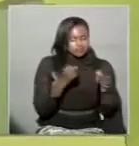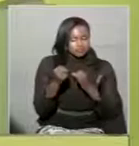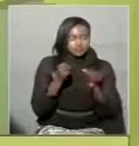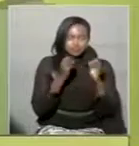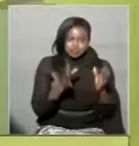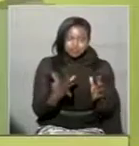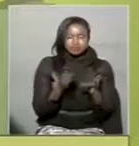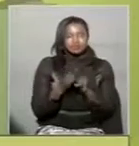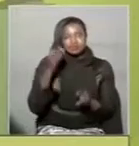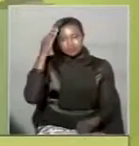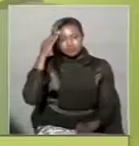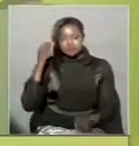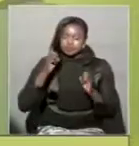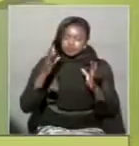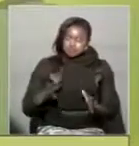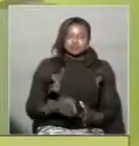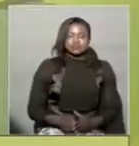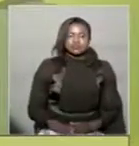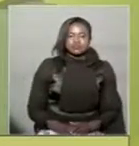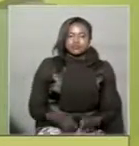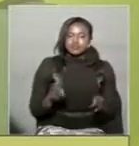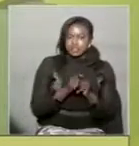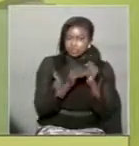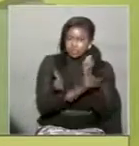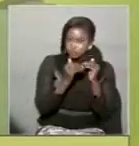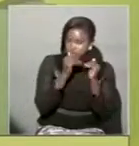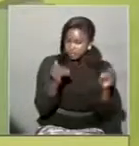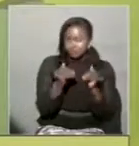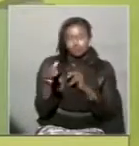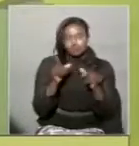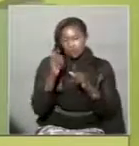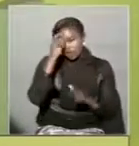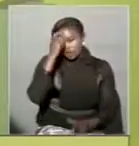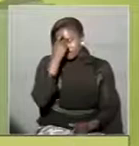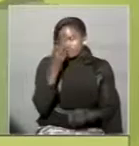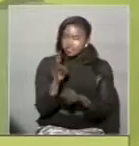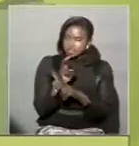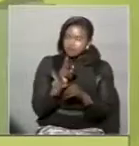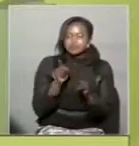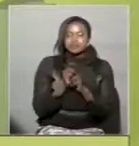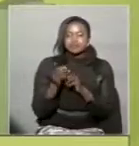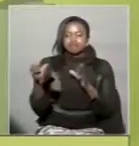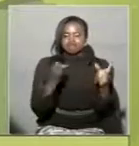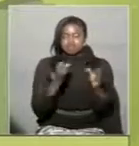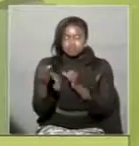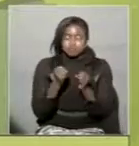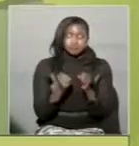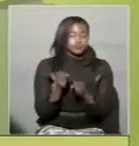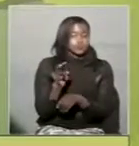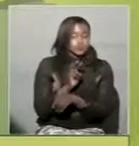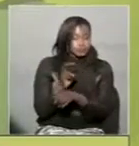teachers. It's at the districts that the local government inspectors are recruited, are supervised, and